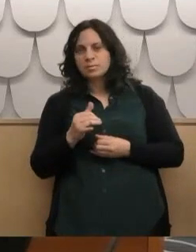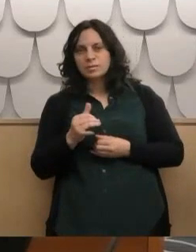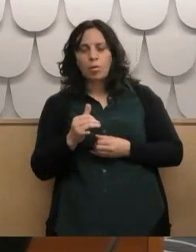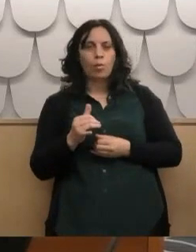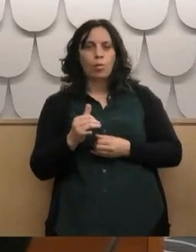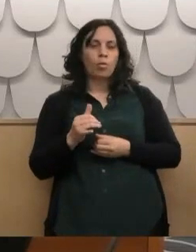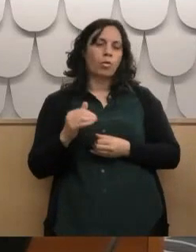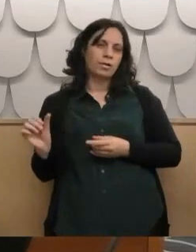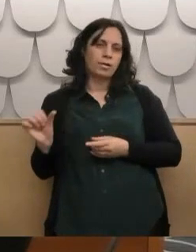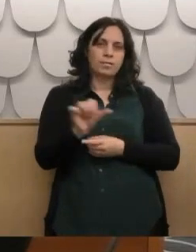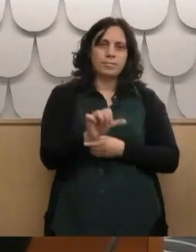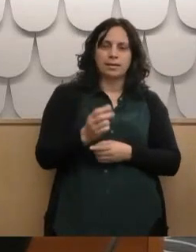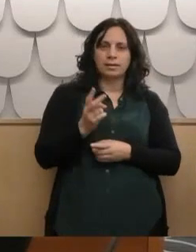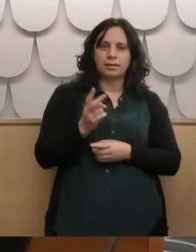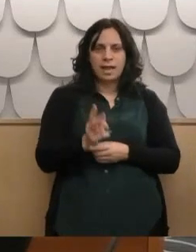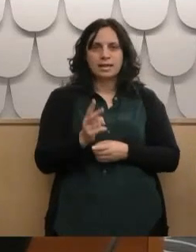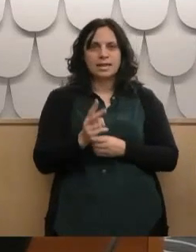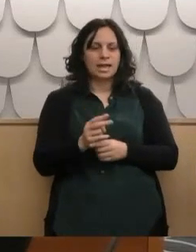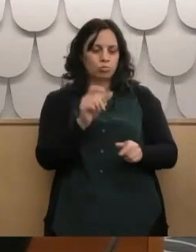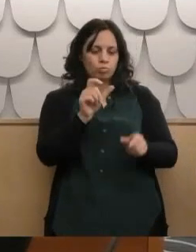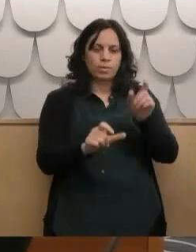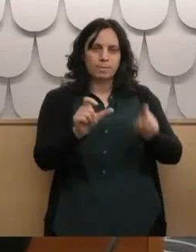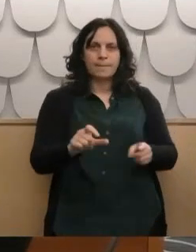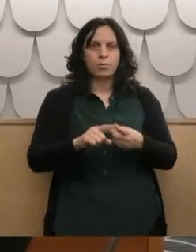of significance in their life.